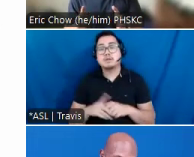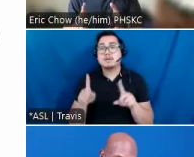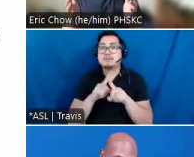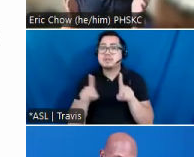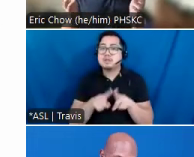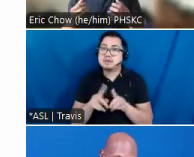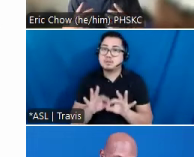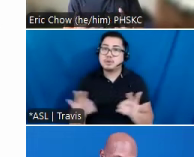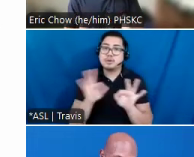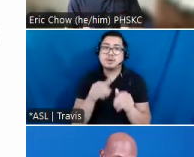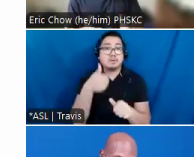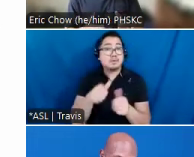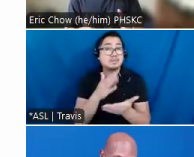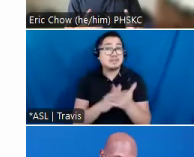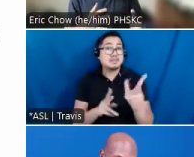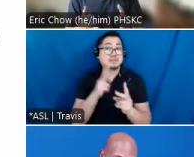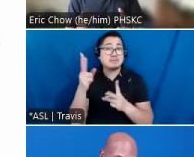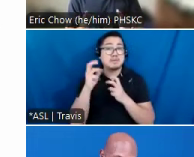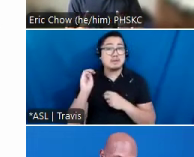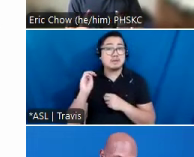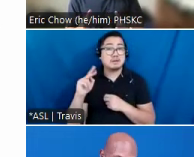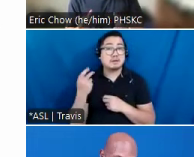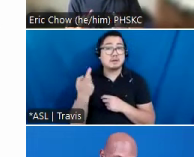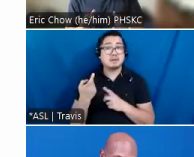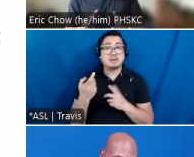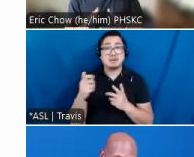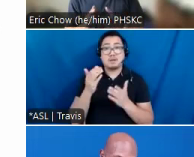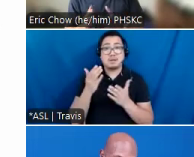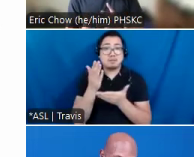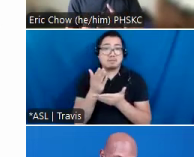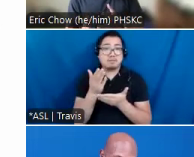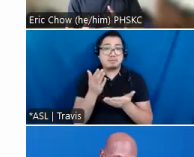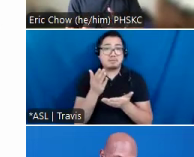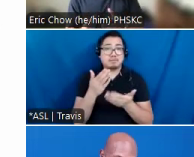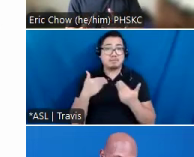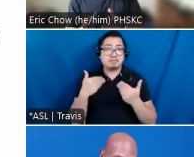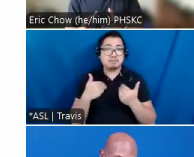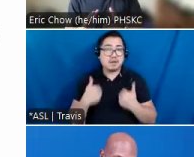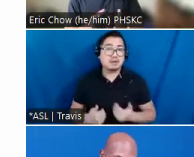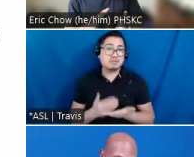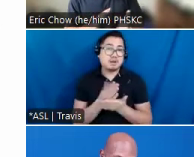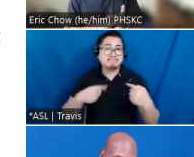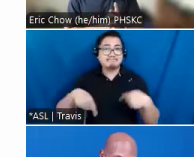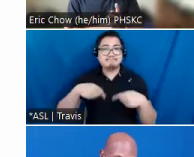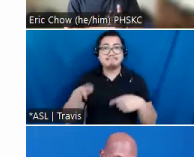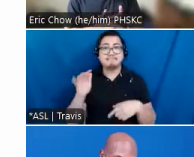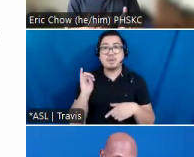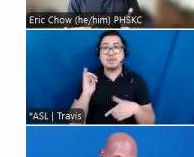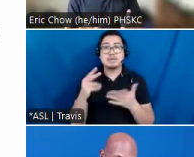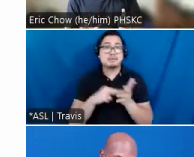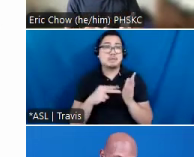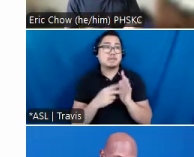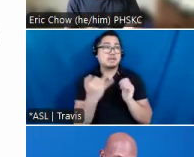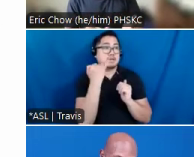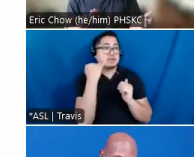people, get Mpox rashes at other parts of their body. So there are circumstances where if you had contact with